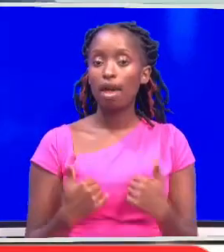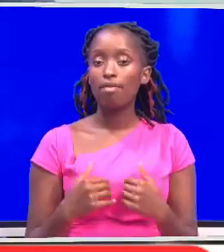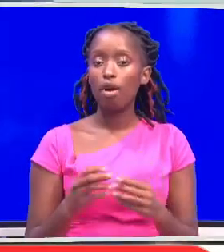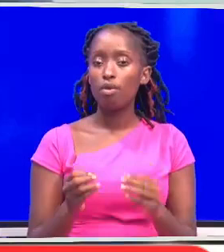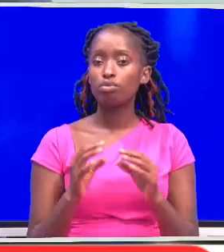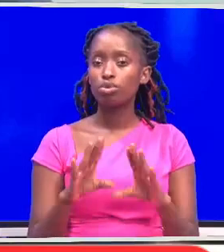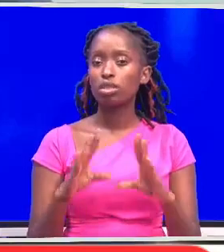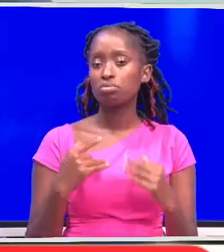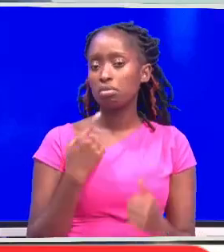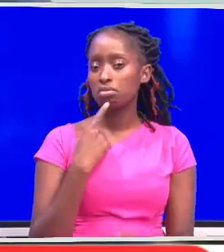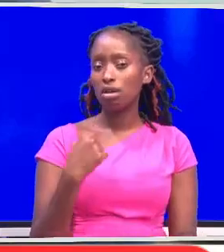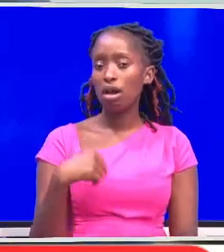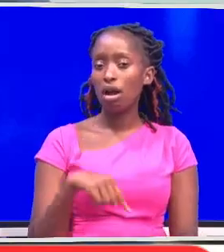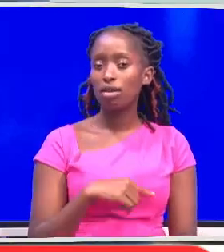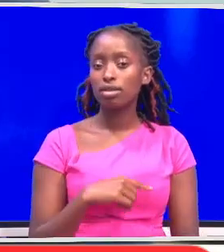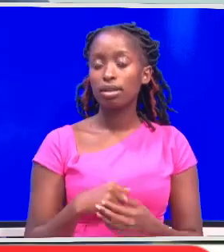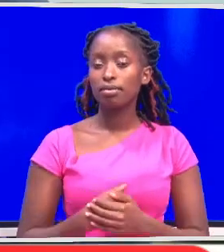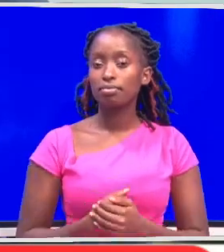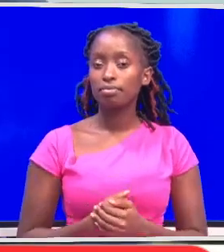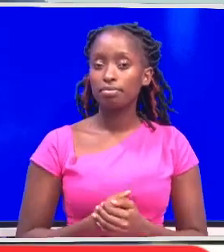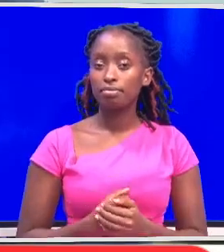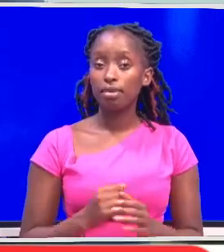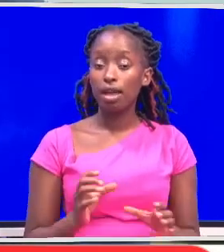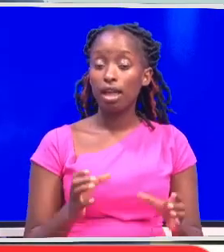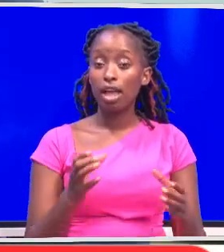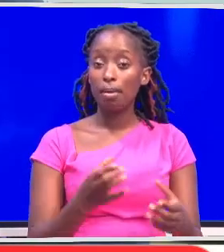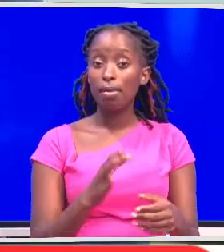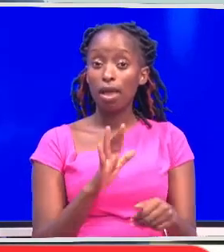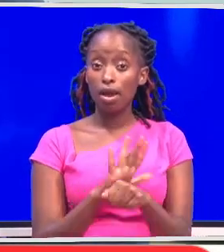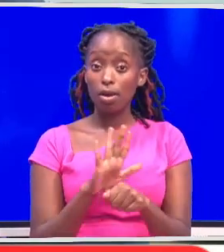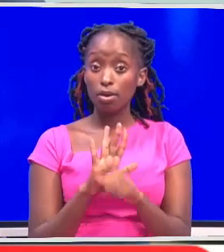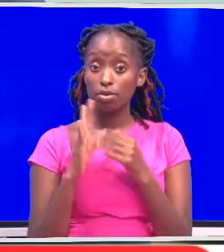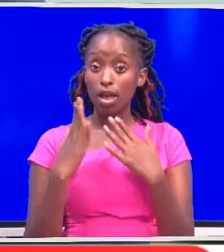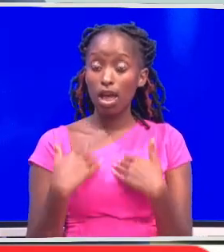us. Companies, mainly it's a borrowing issue.